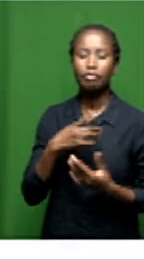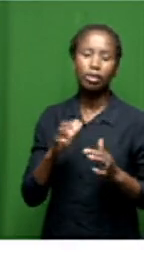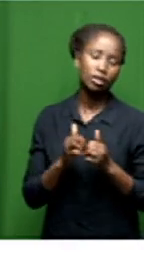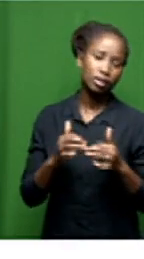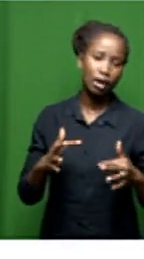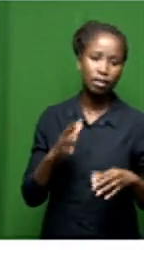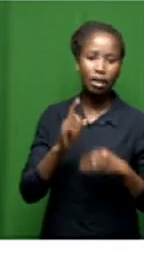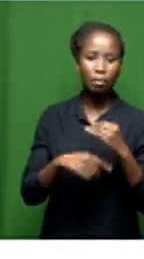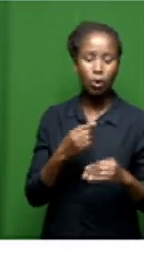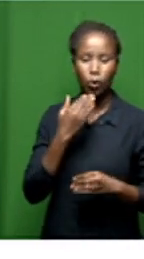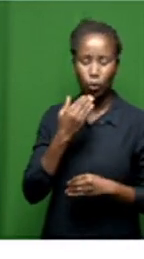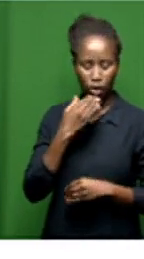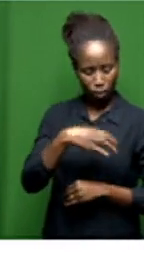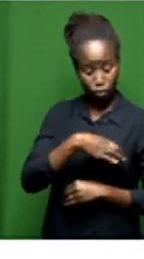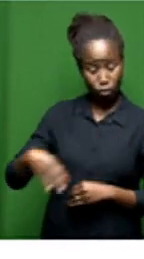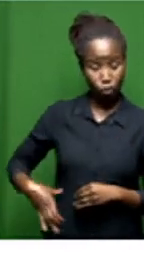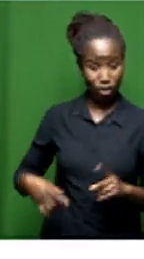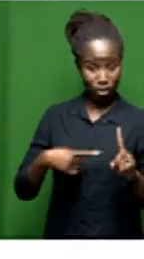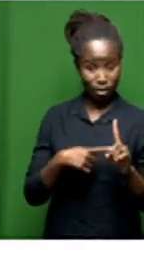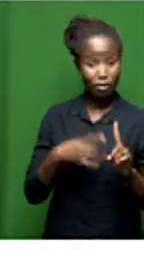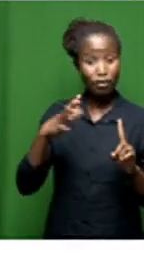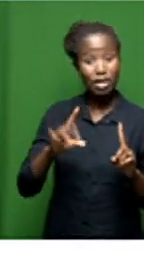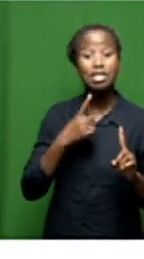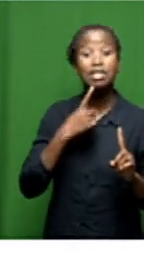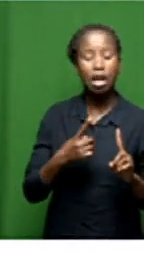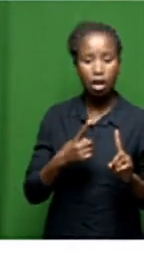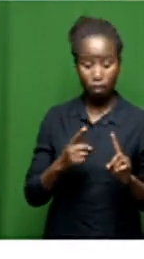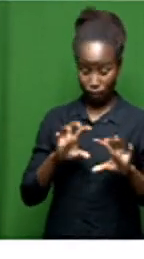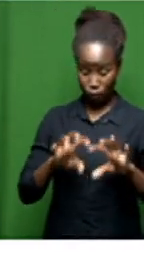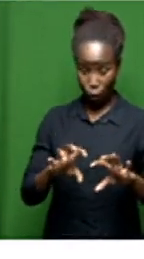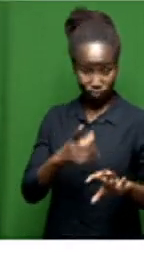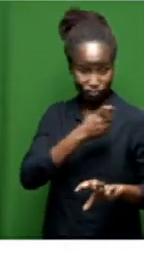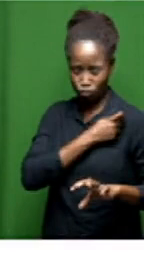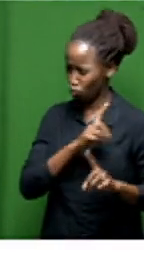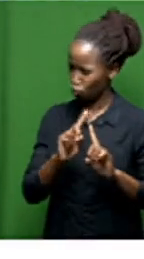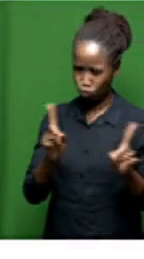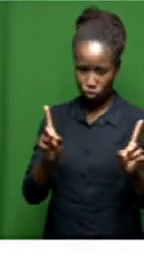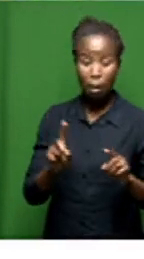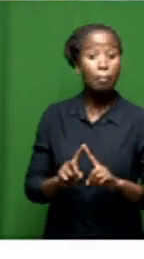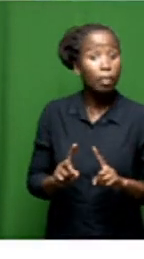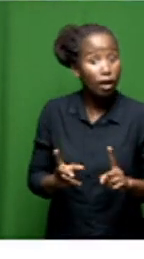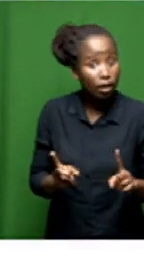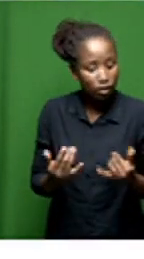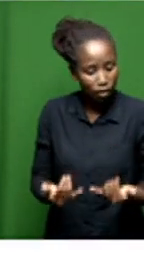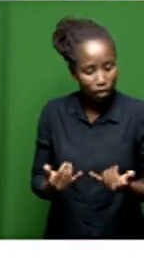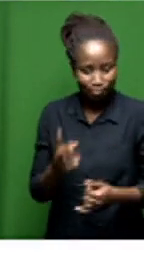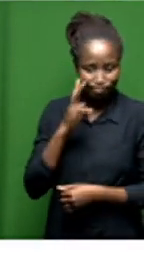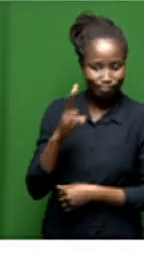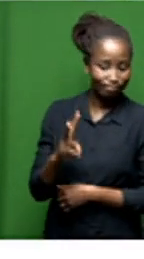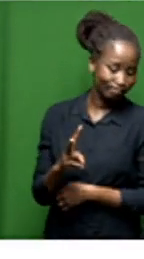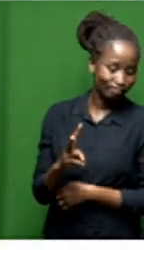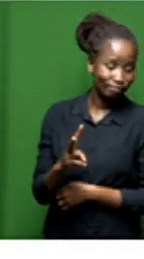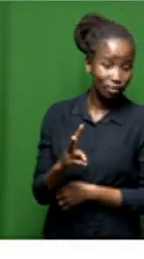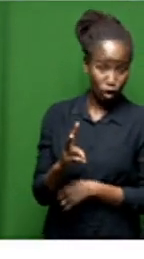the president, no less, saying that nobody will be forced to vaccinate. And now we're at a point where we see not